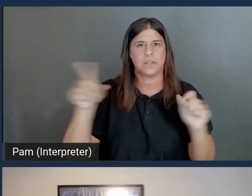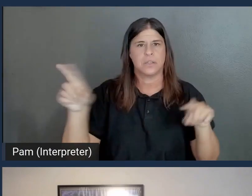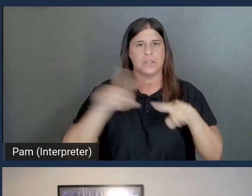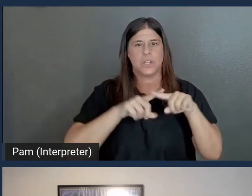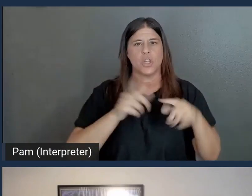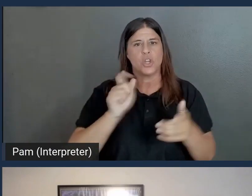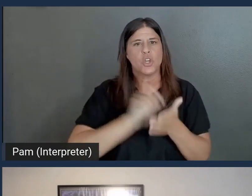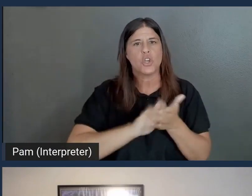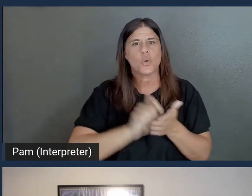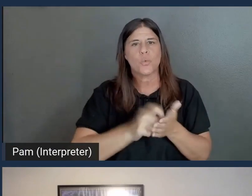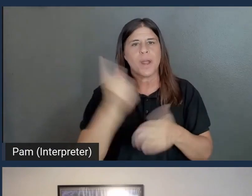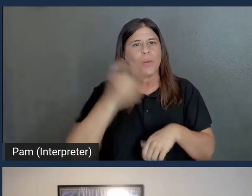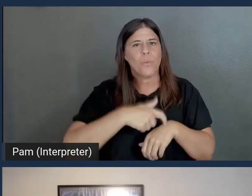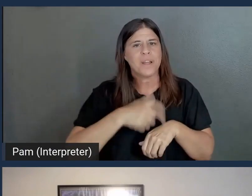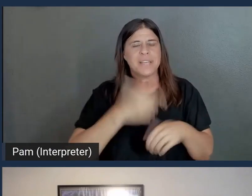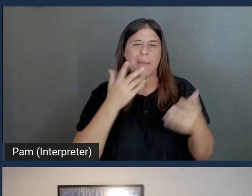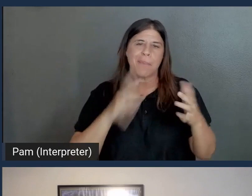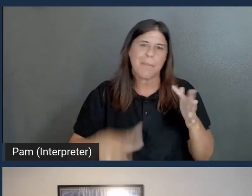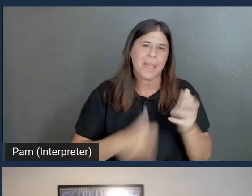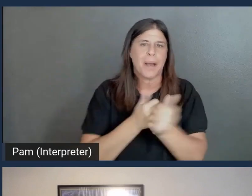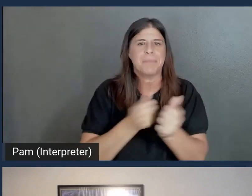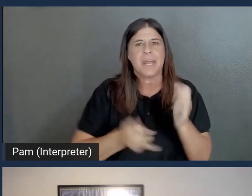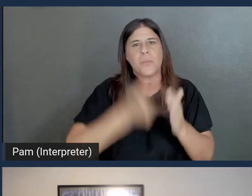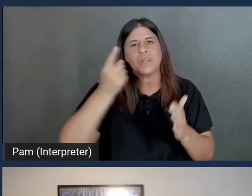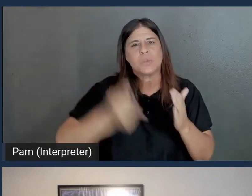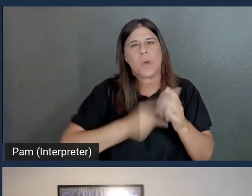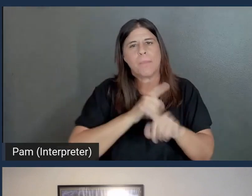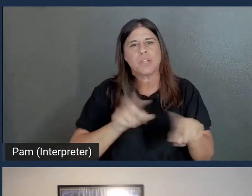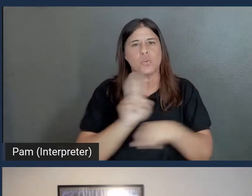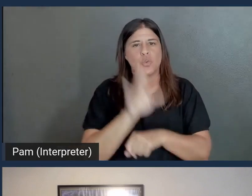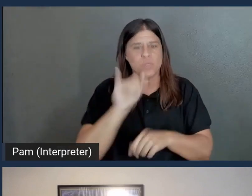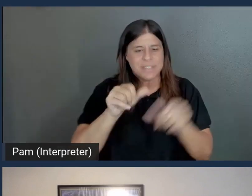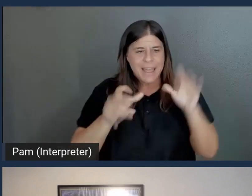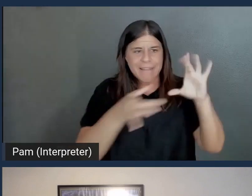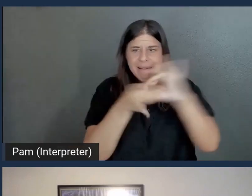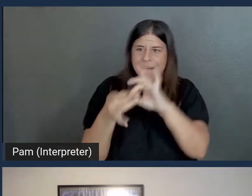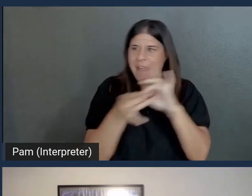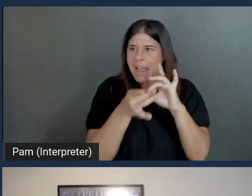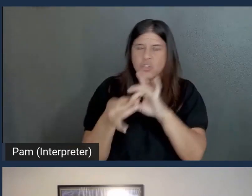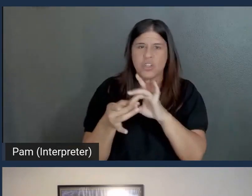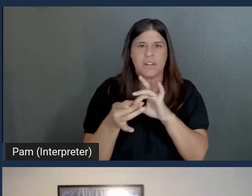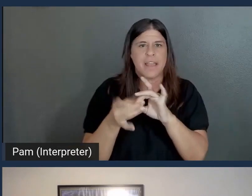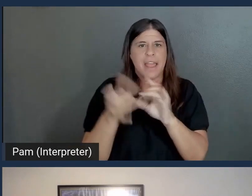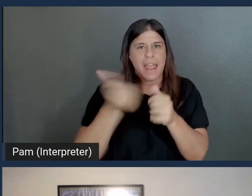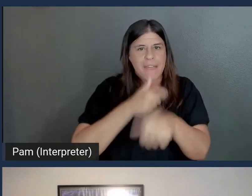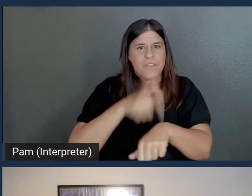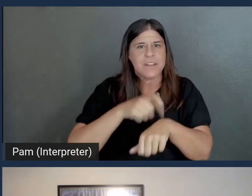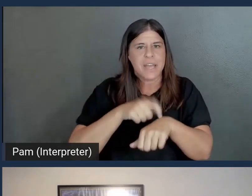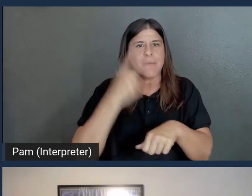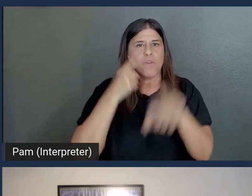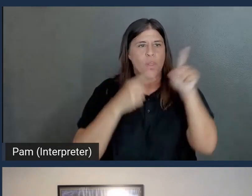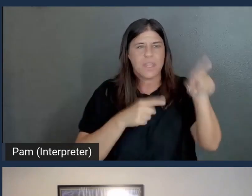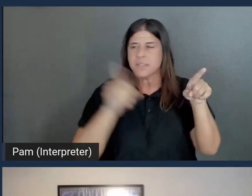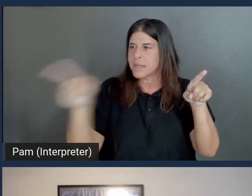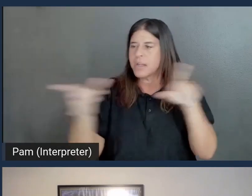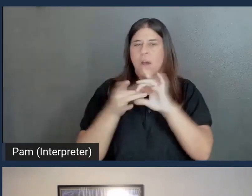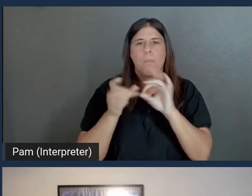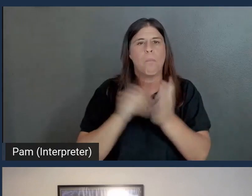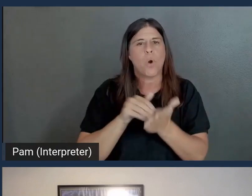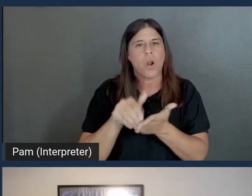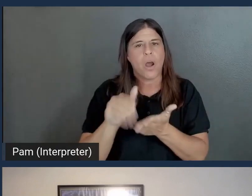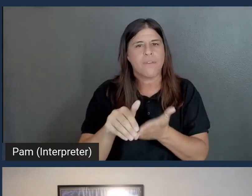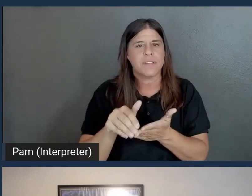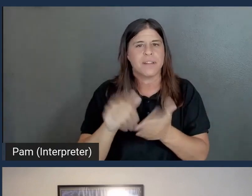one thing one time, you might update it every once in a while, but you're going to use that connection to connect things, or use that entity to connect things together much more often than you're going to be